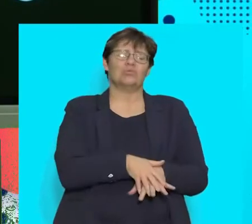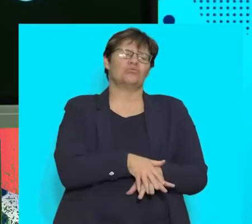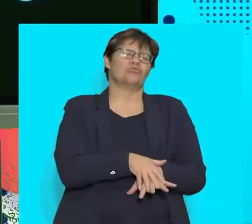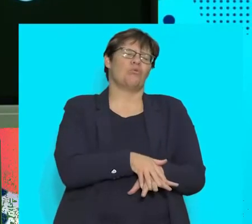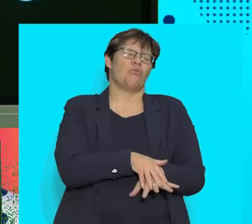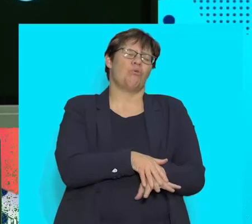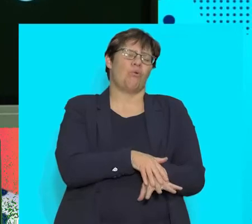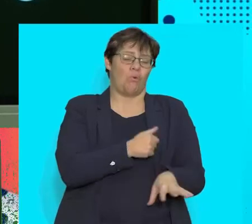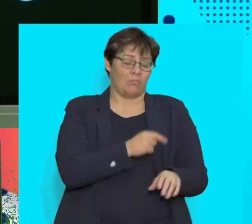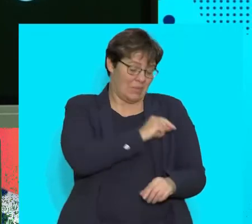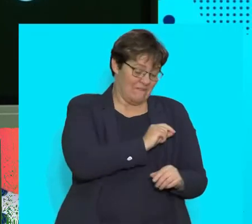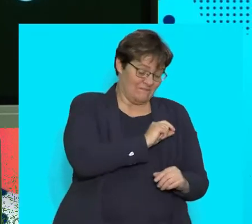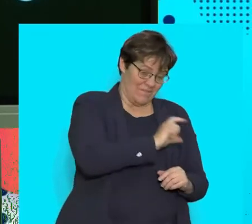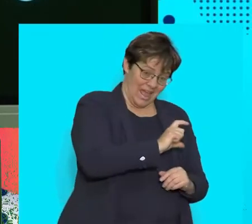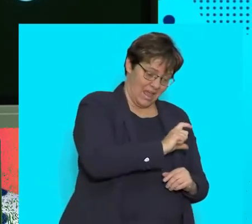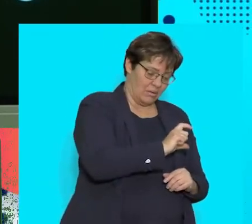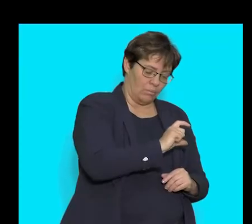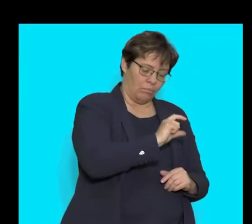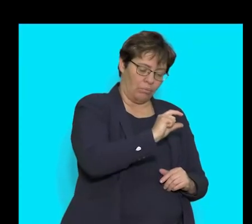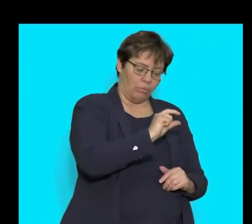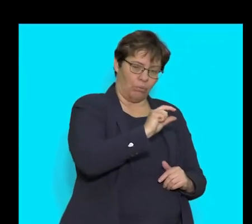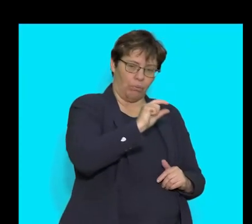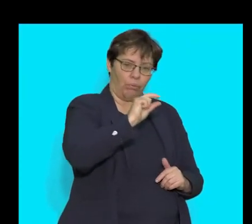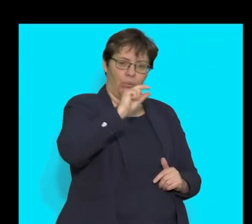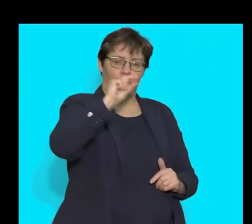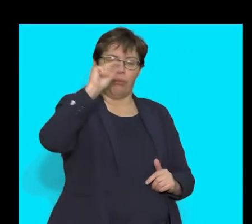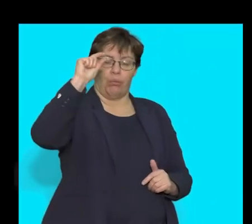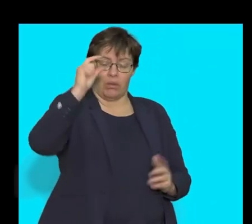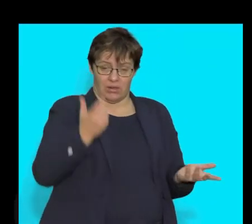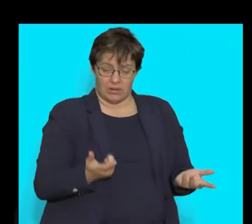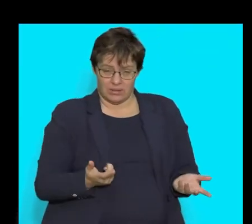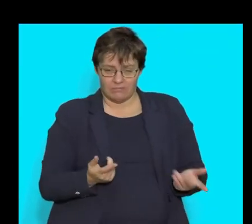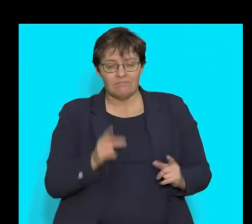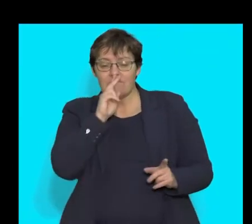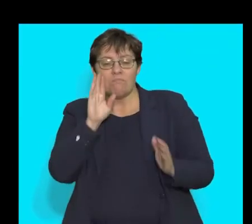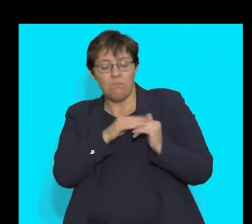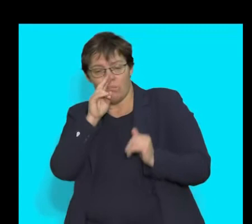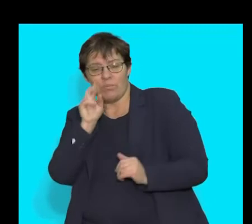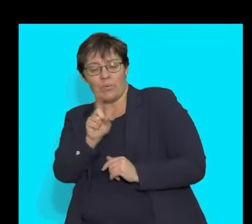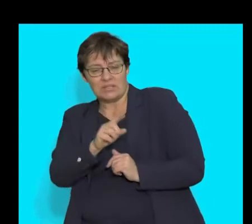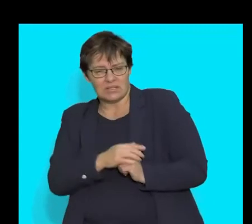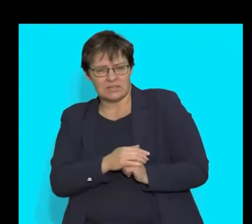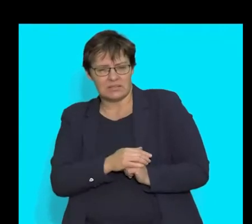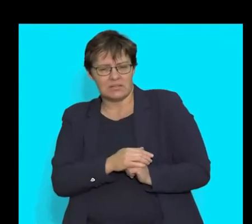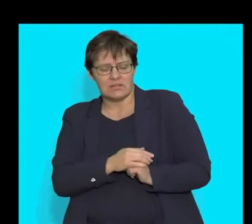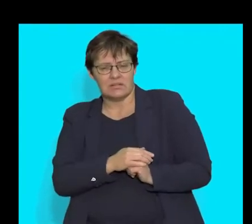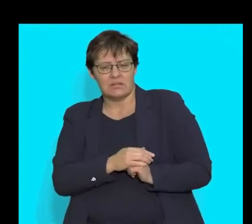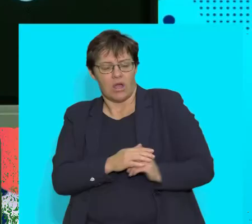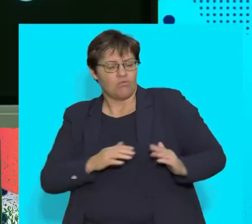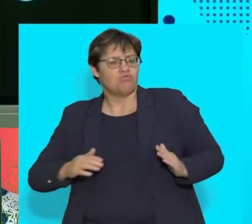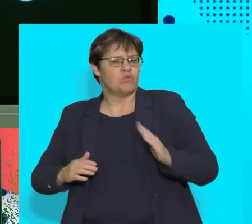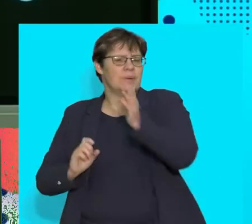slowly. It's getting slower and slower. So the other way to look at this is to say what's happening to the